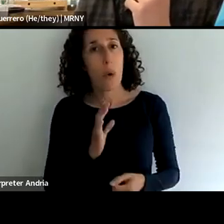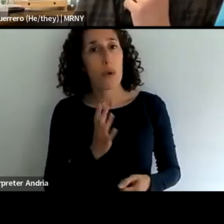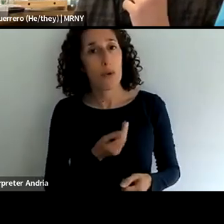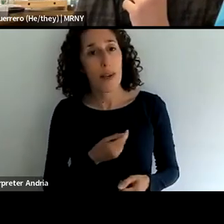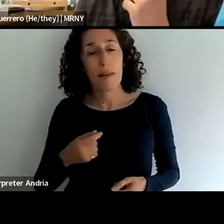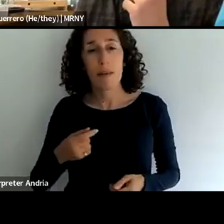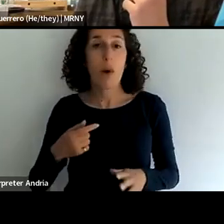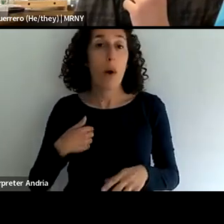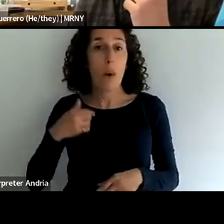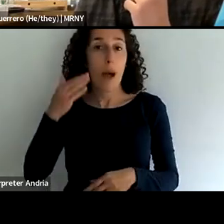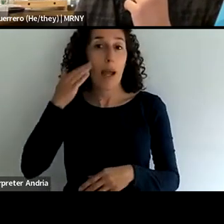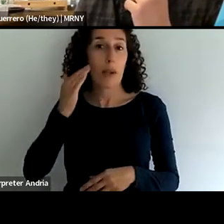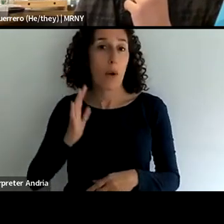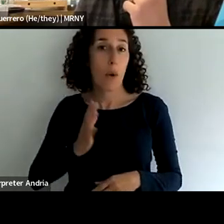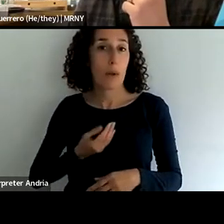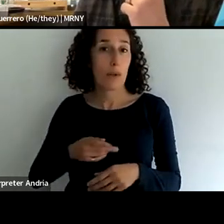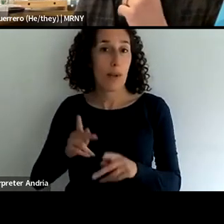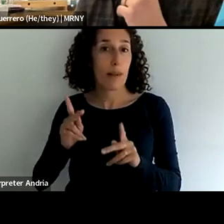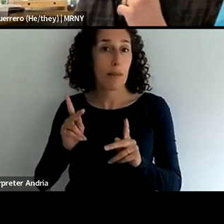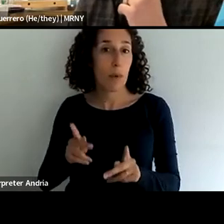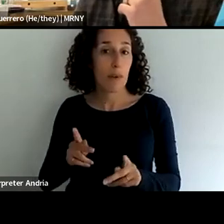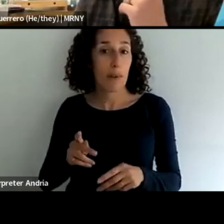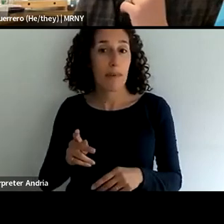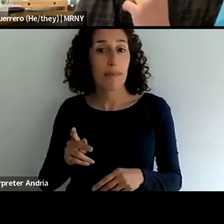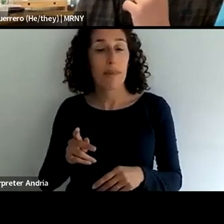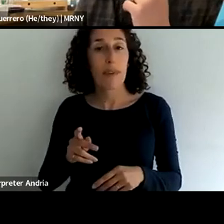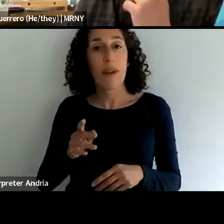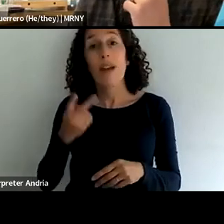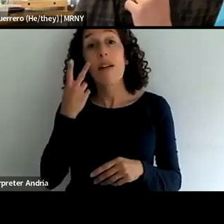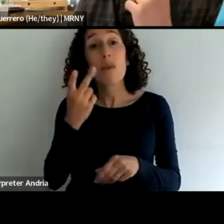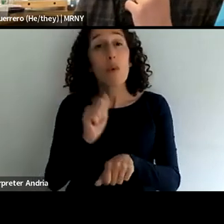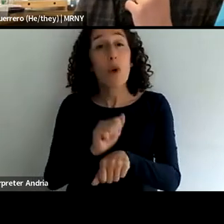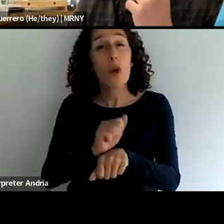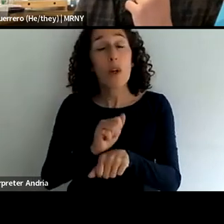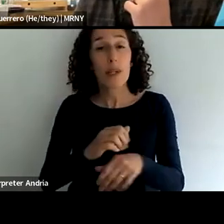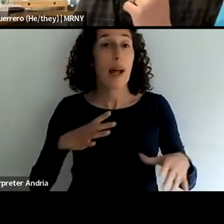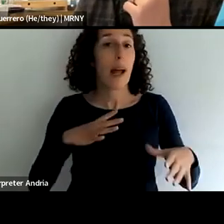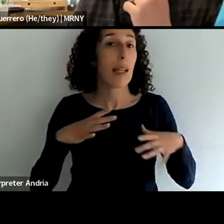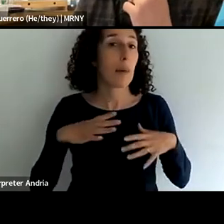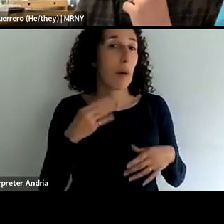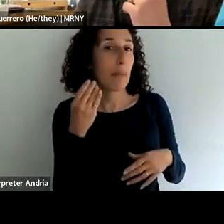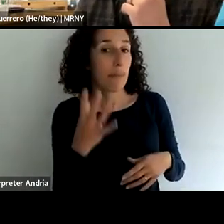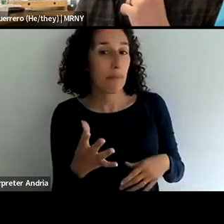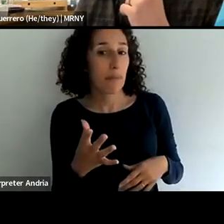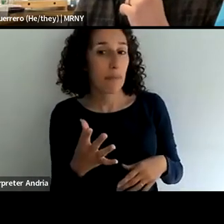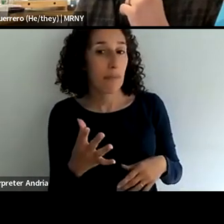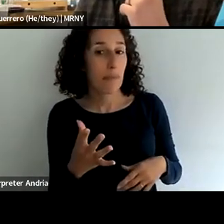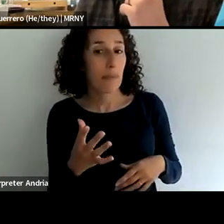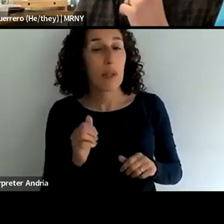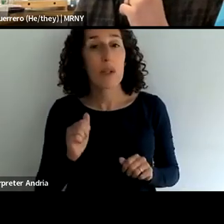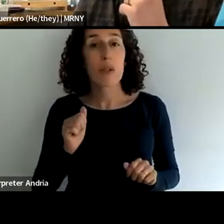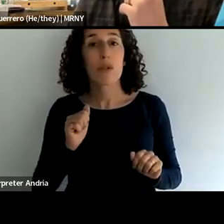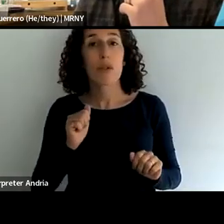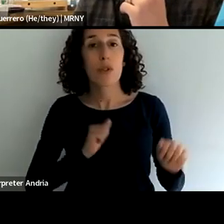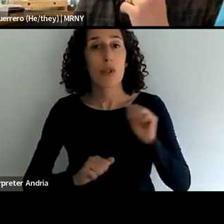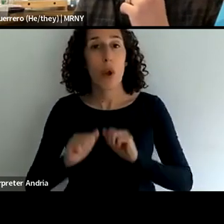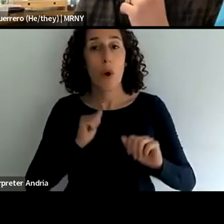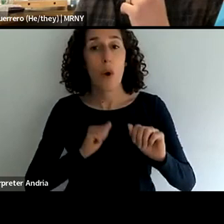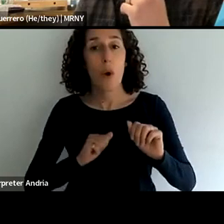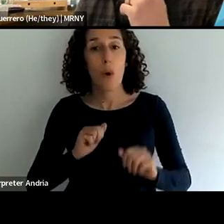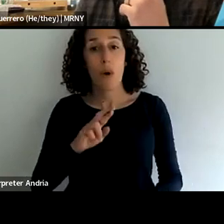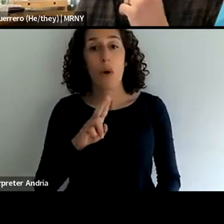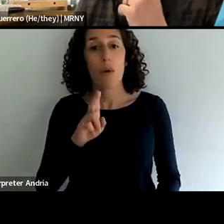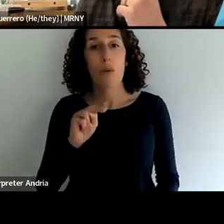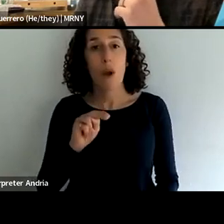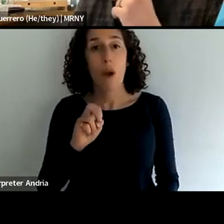I love to see, or I really don't, there's so many showrunners who all have a trans son. That's like the new hot thing. It's like the Telfar bag